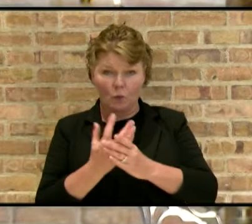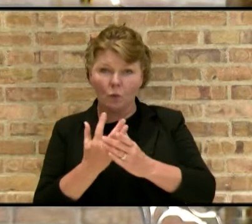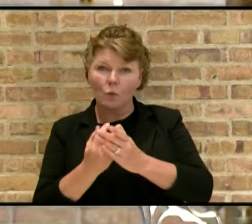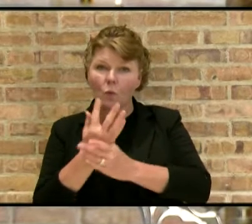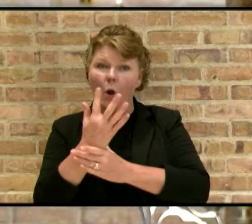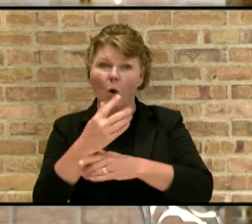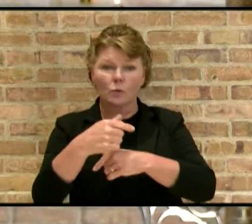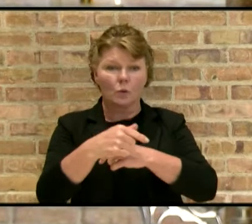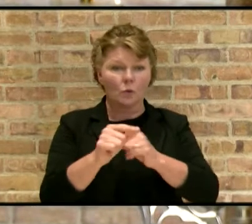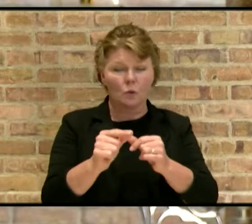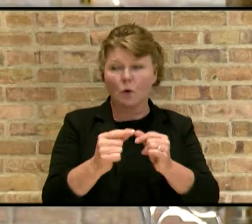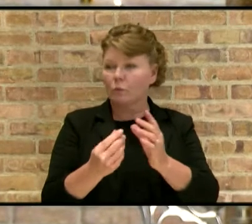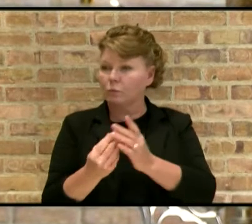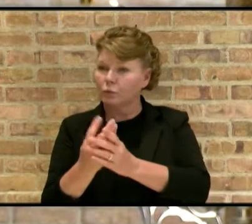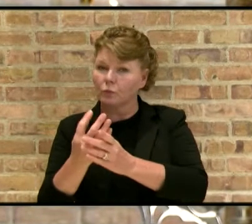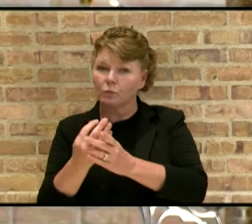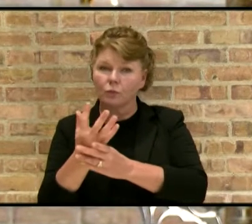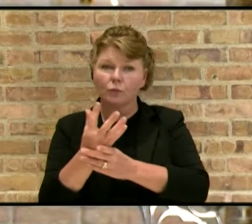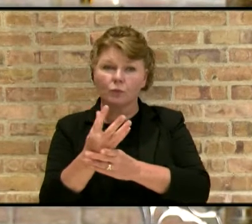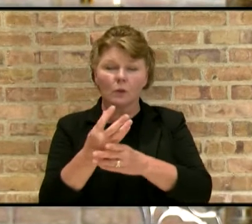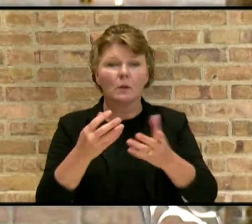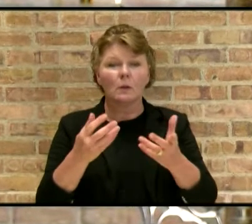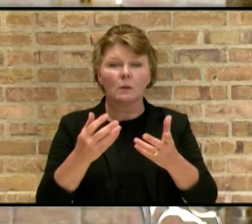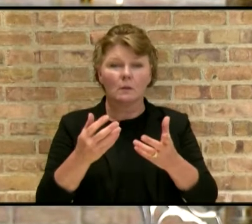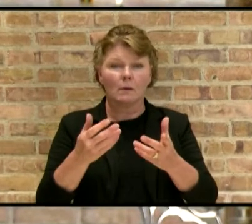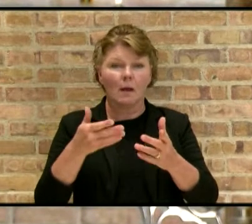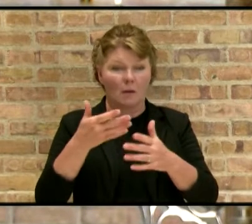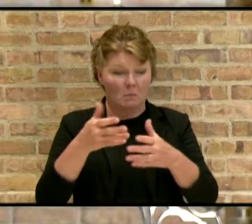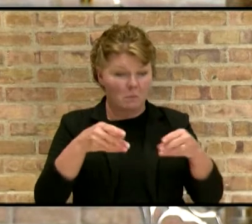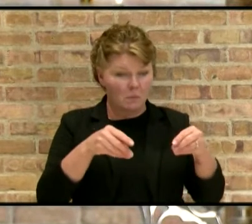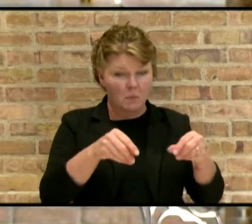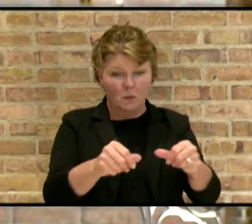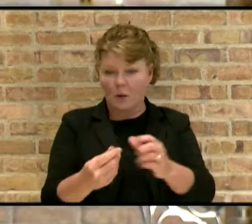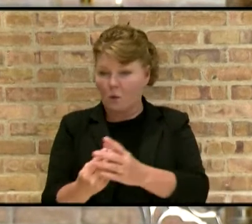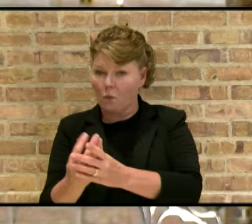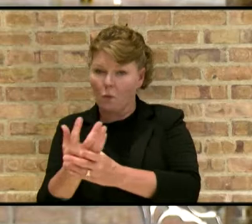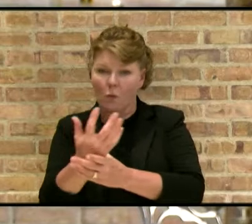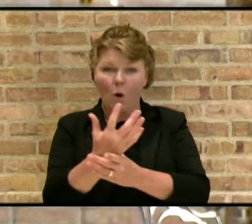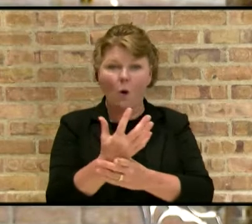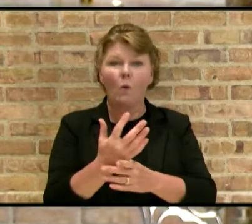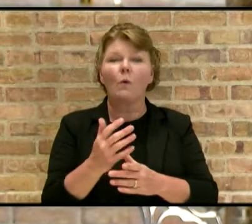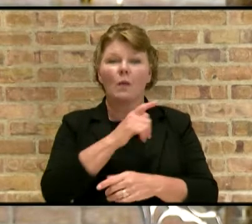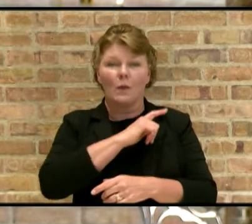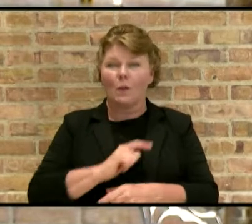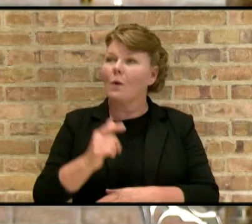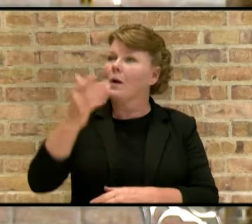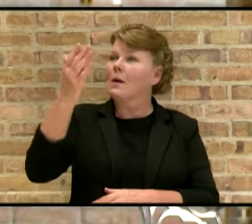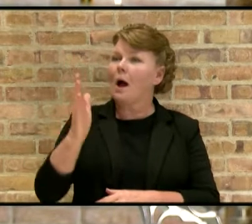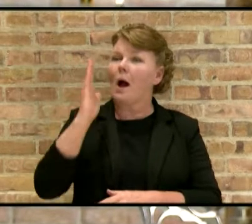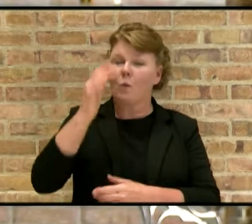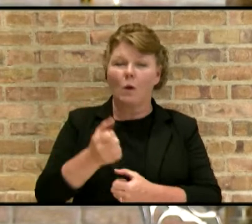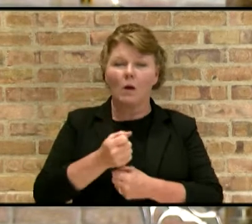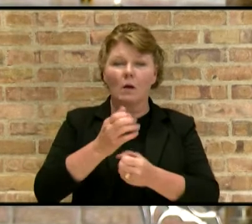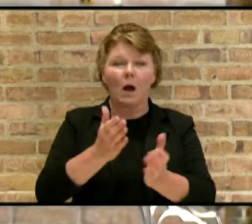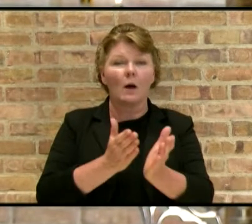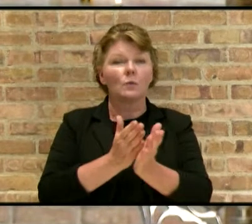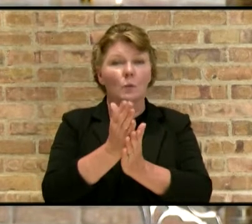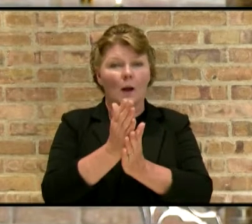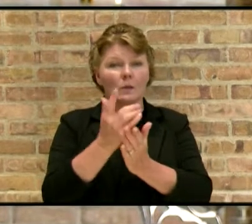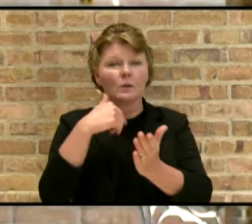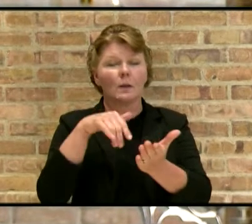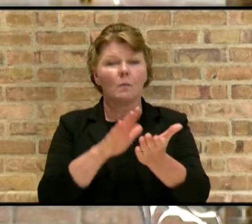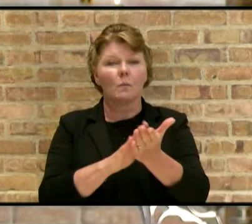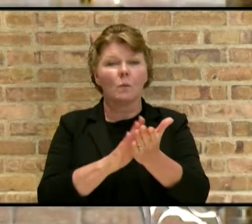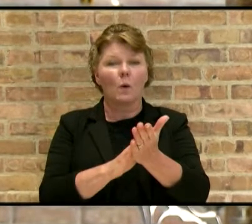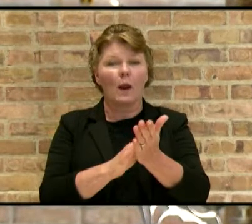as a garden causes what it is sown in it to be sprouting up, so the Lord God will cause righteousness and praise